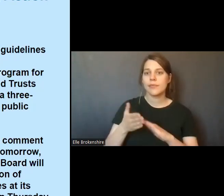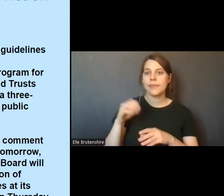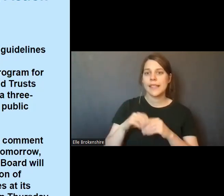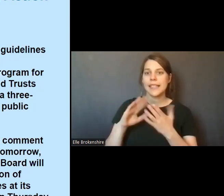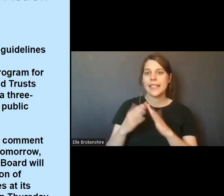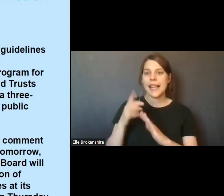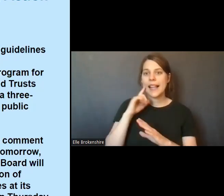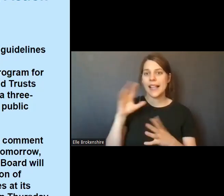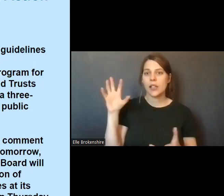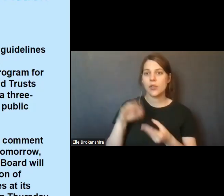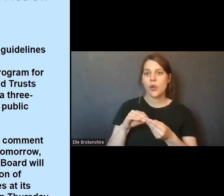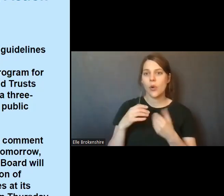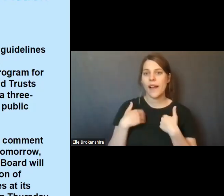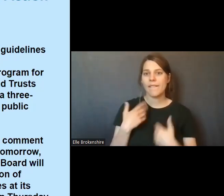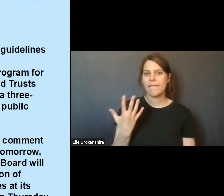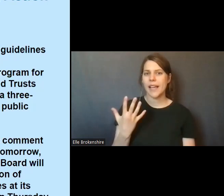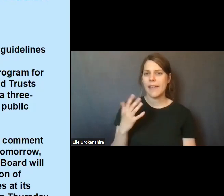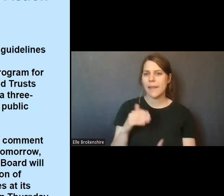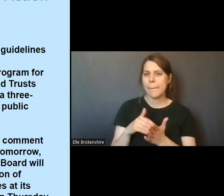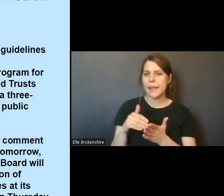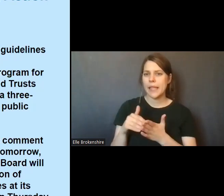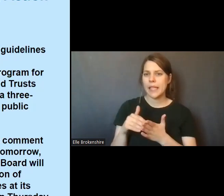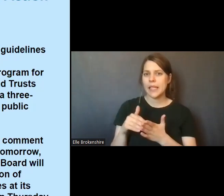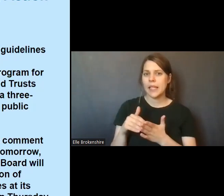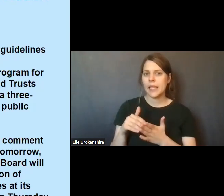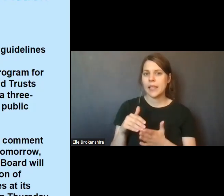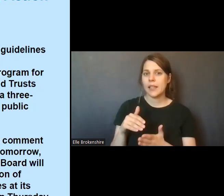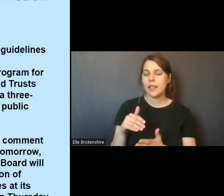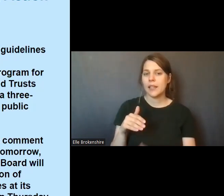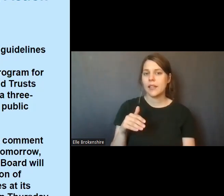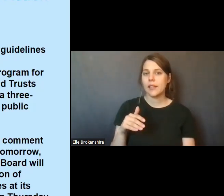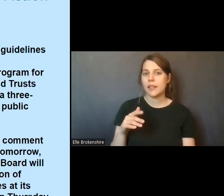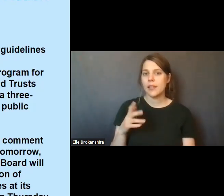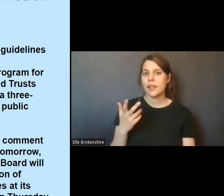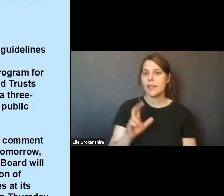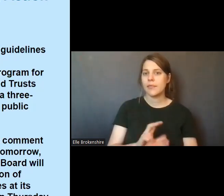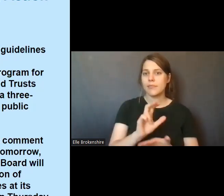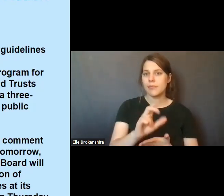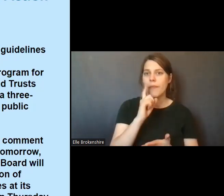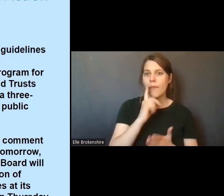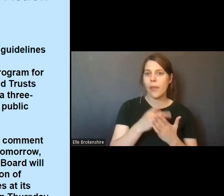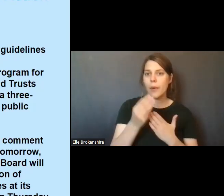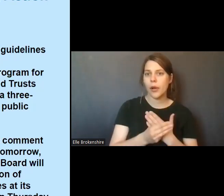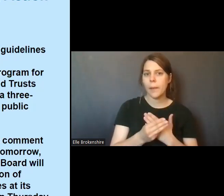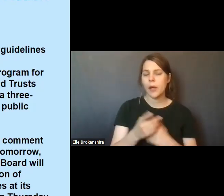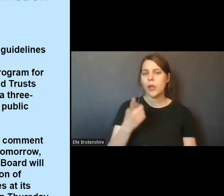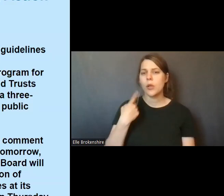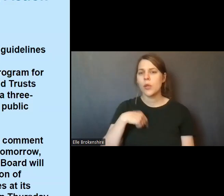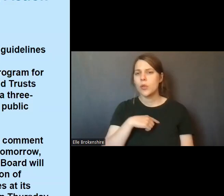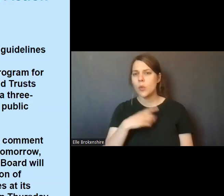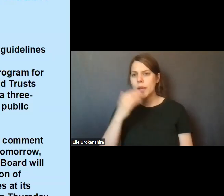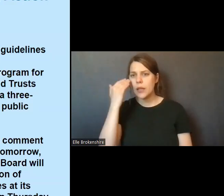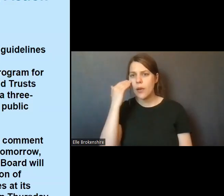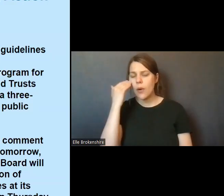total we have 5 million in ARPA that's going towards this program or slated for this program. Do we have a sense,